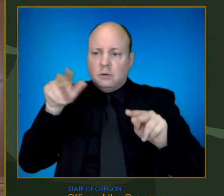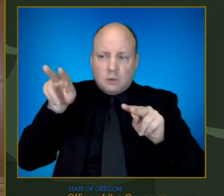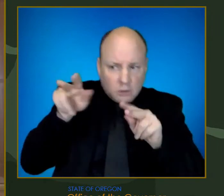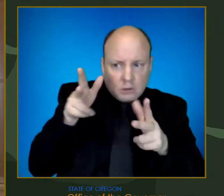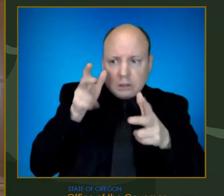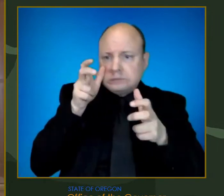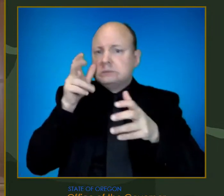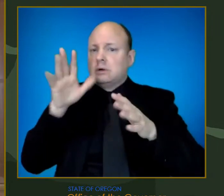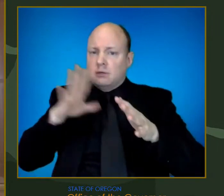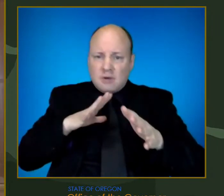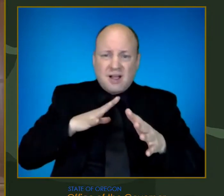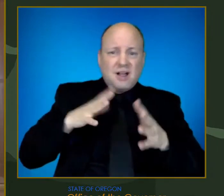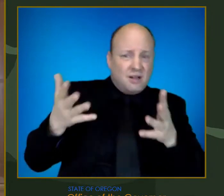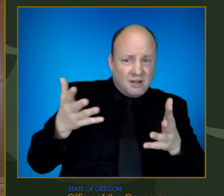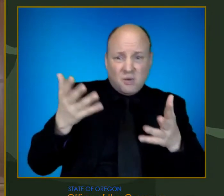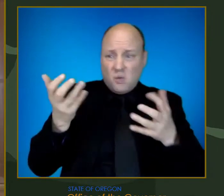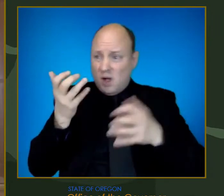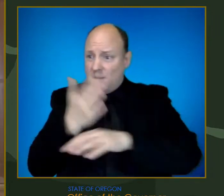better.